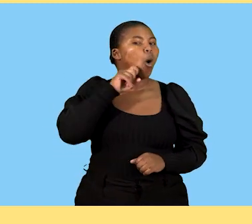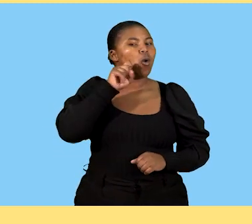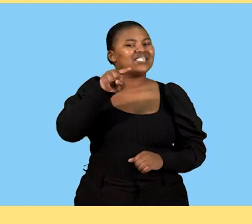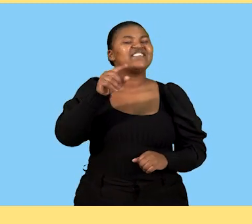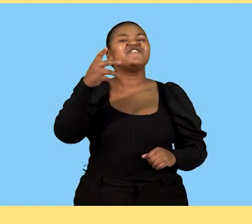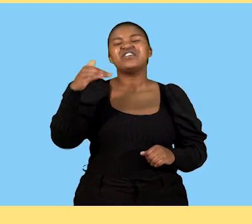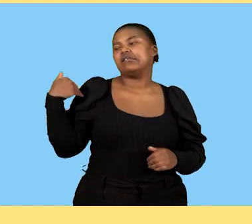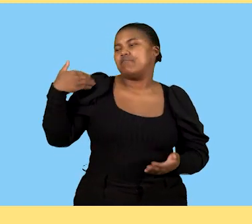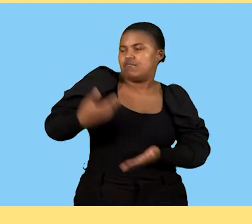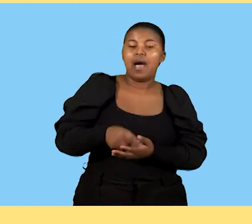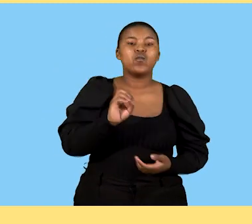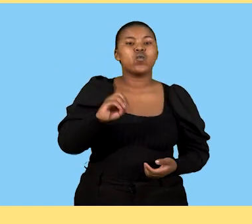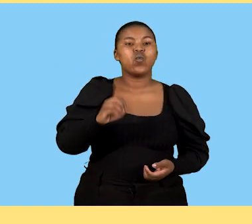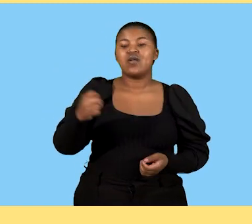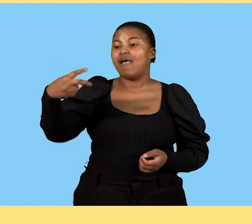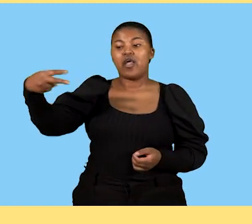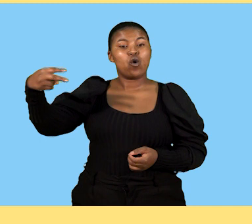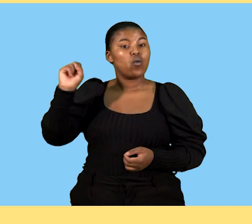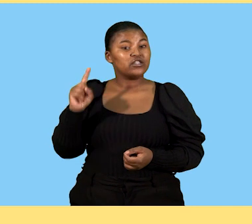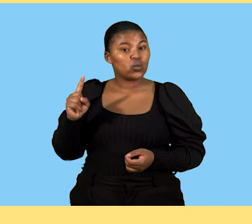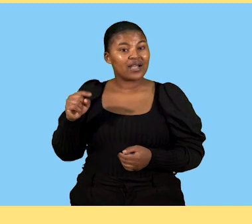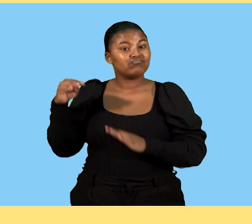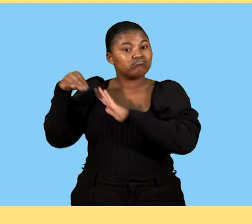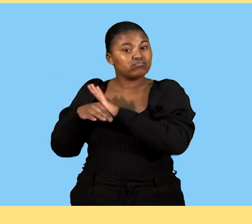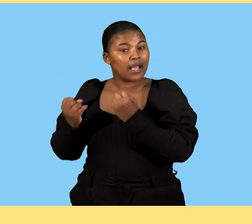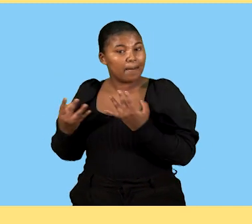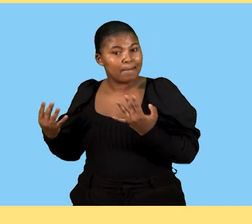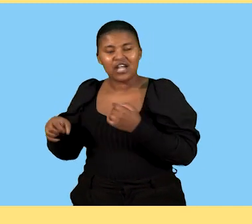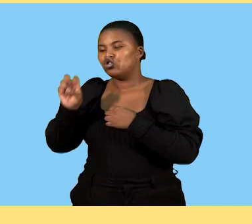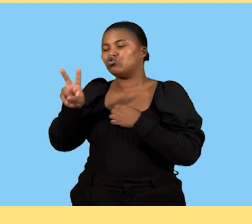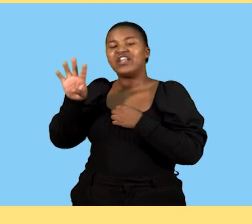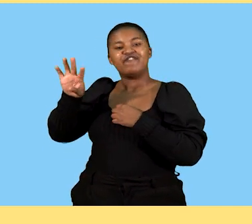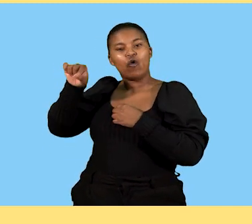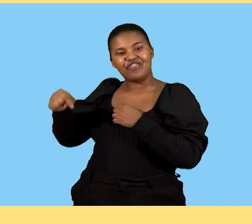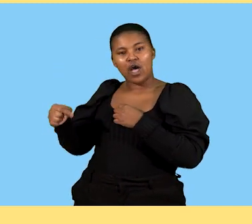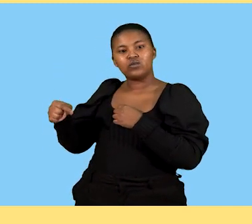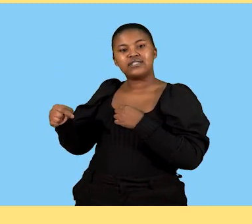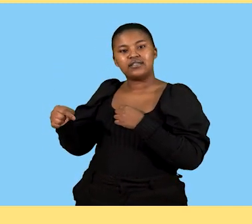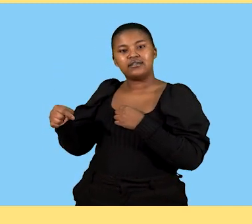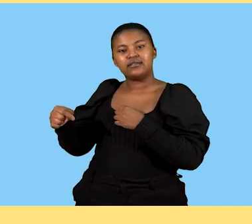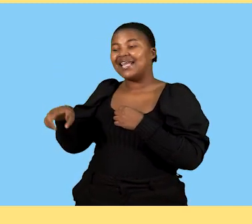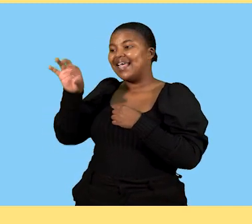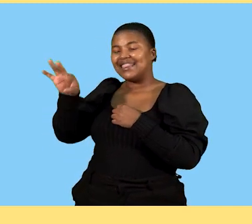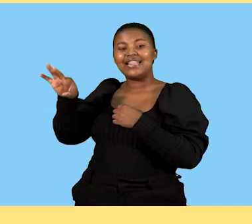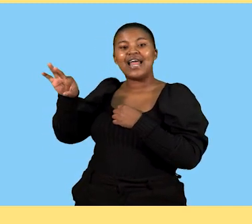old one. We had it from the beginning. So the depreciation therefore becomes